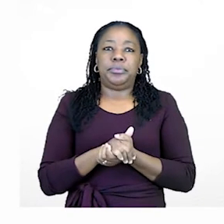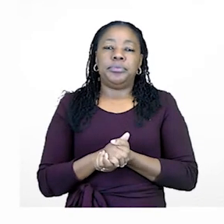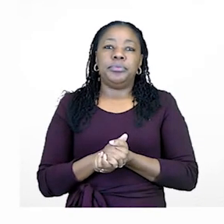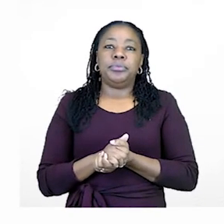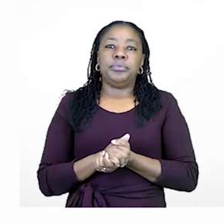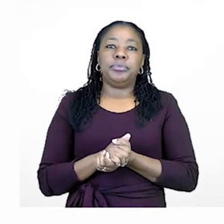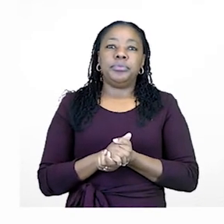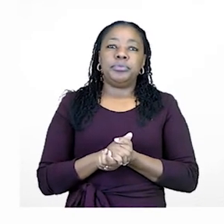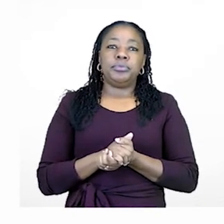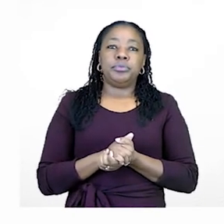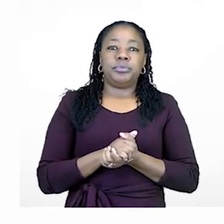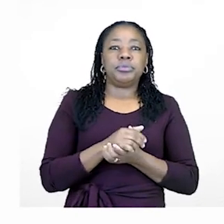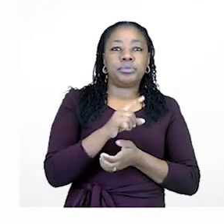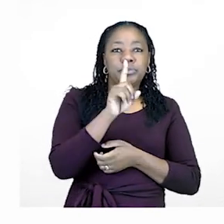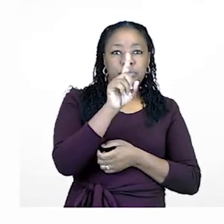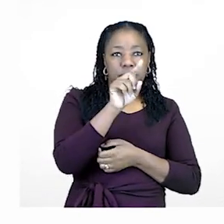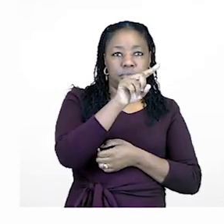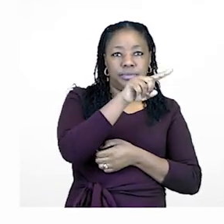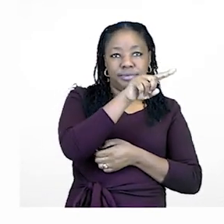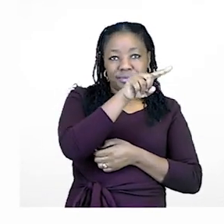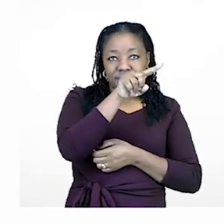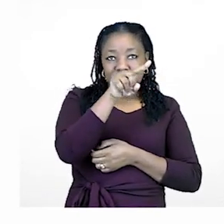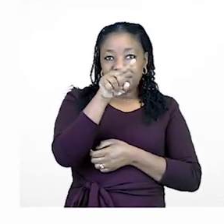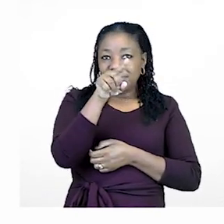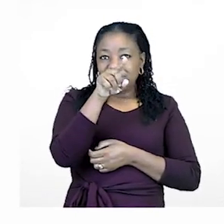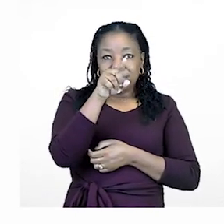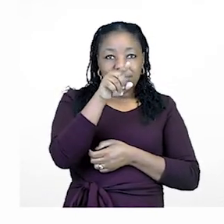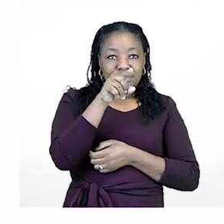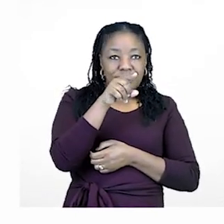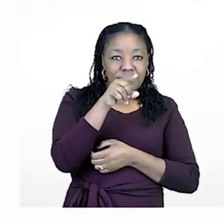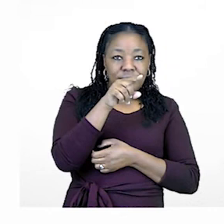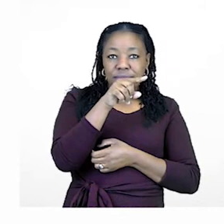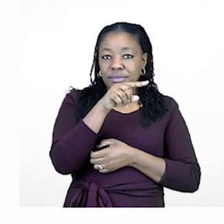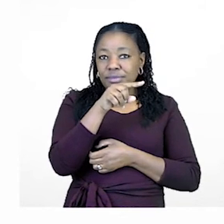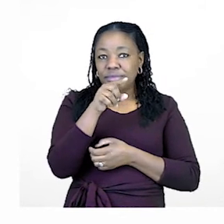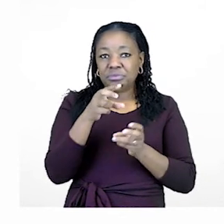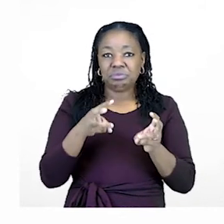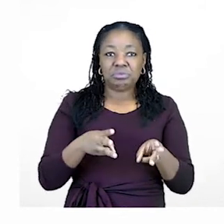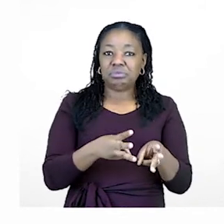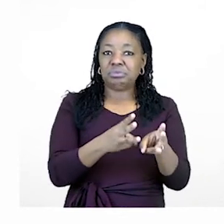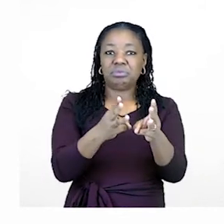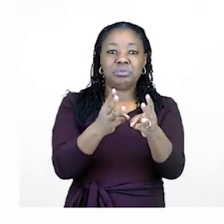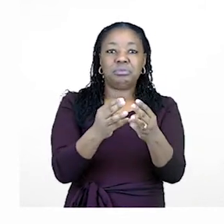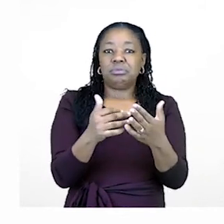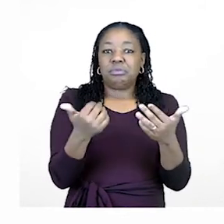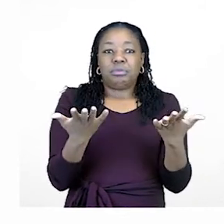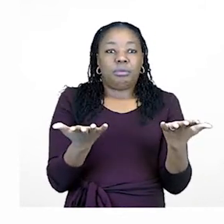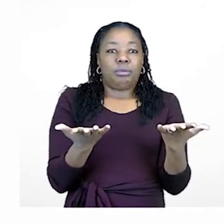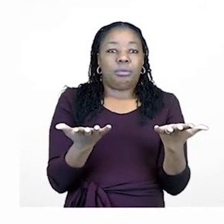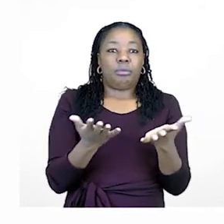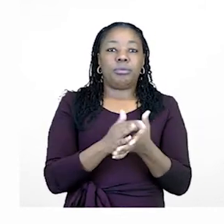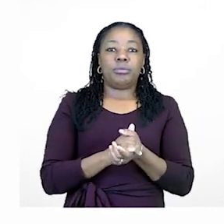the maze, and with your finger, you're going to look for a path for the shepherd to help